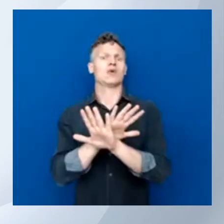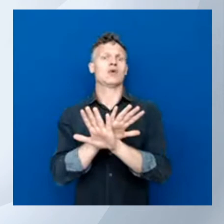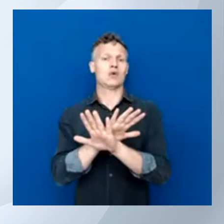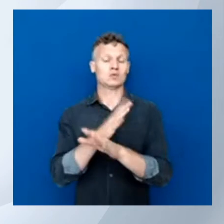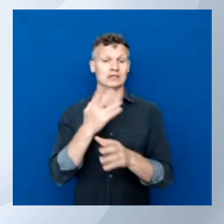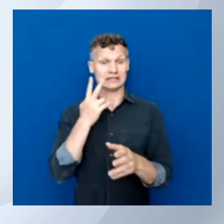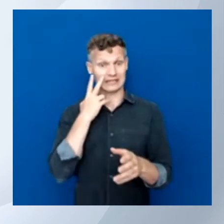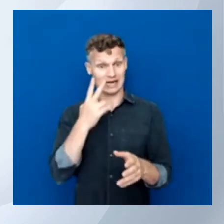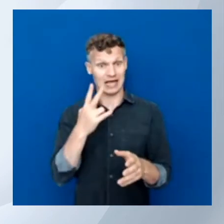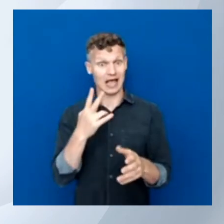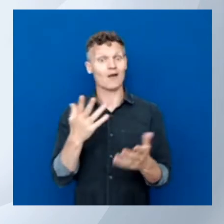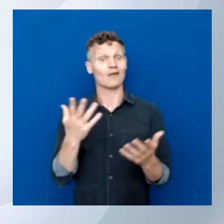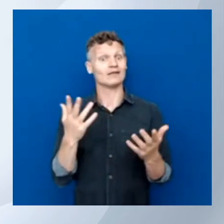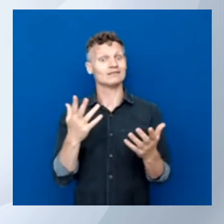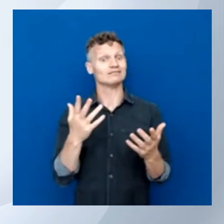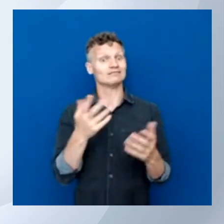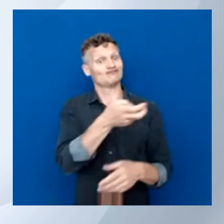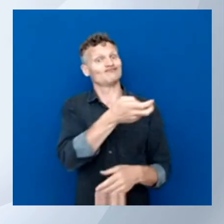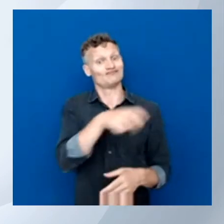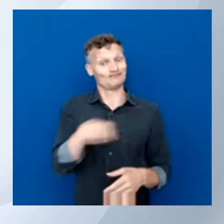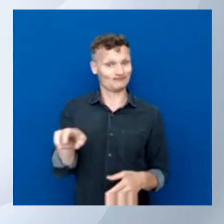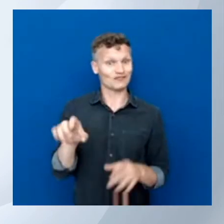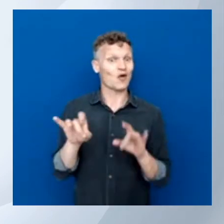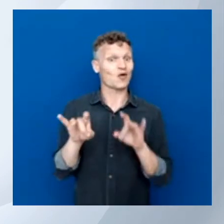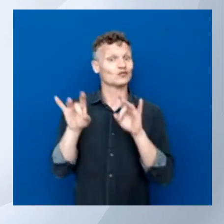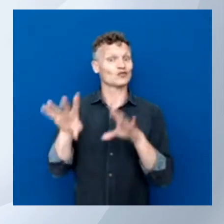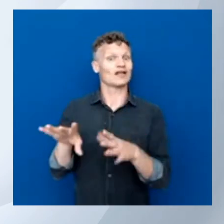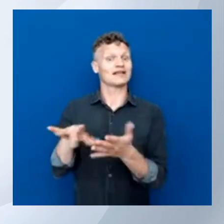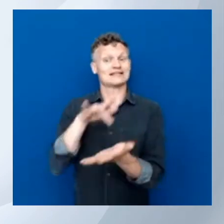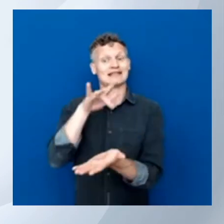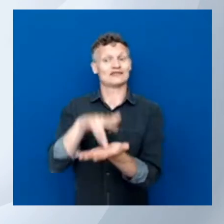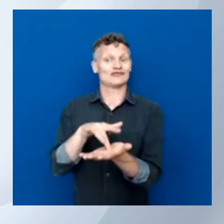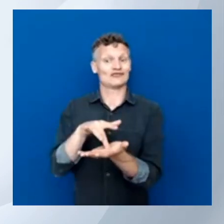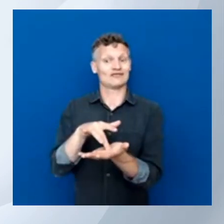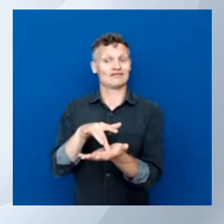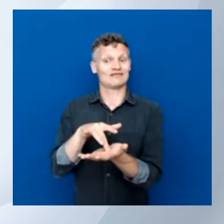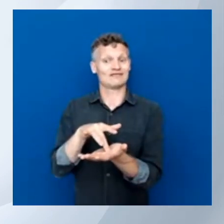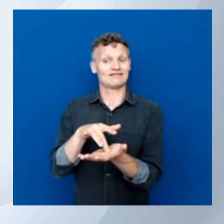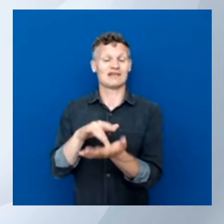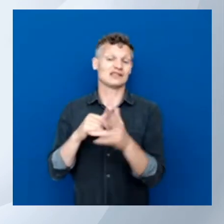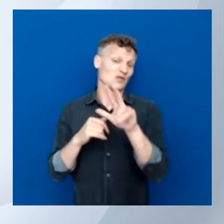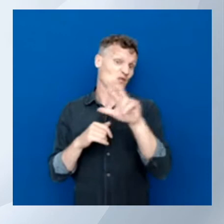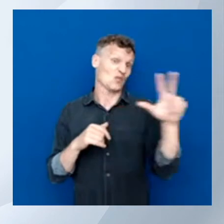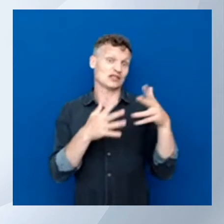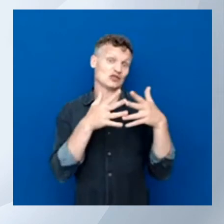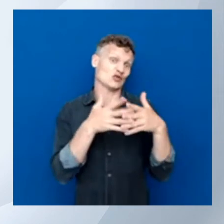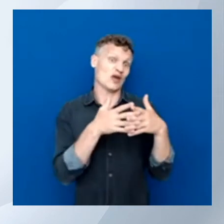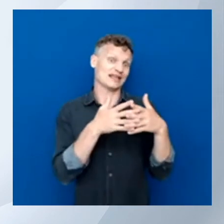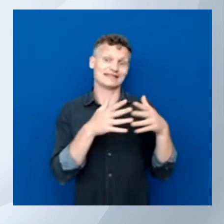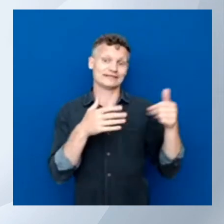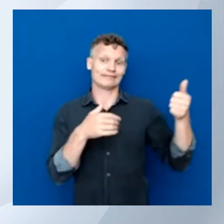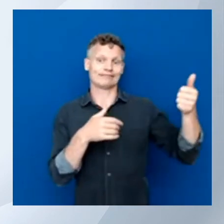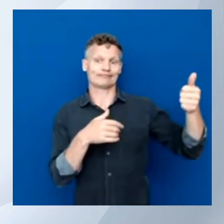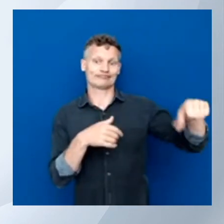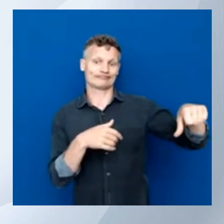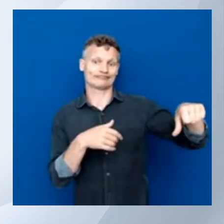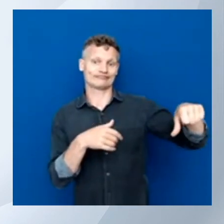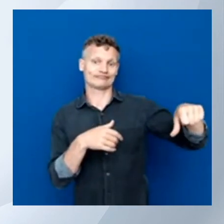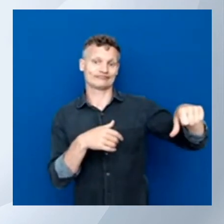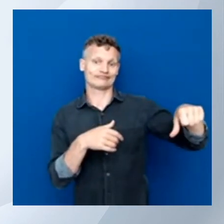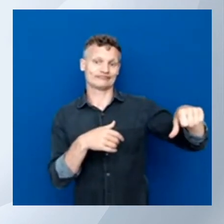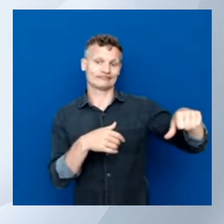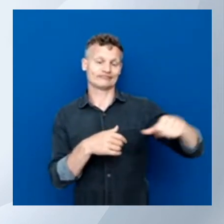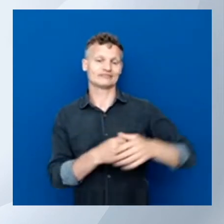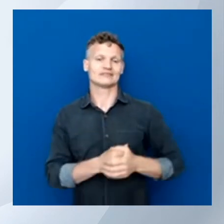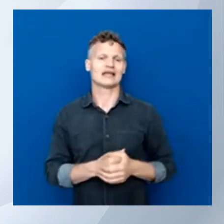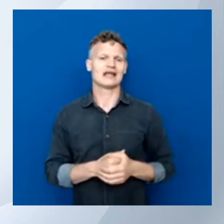Central region because West US is officially down. It's still, for some reason, it's still trying to propagate